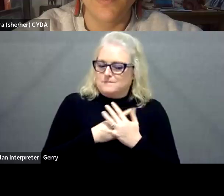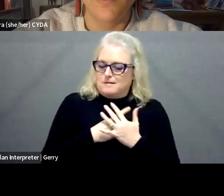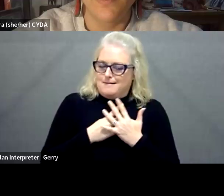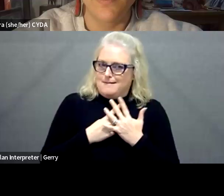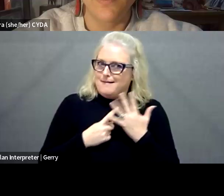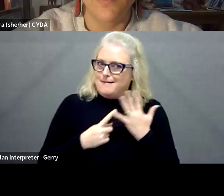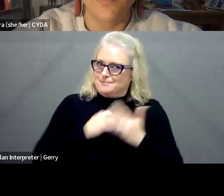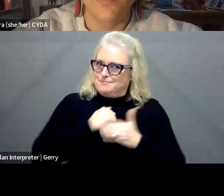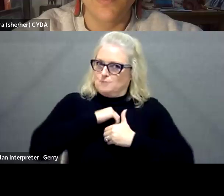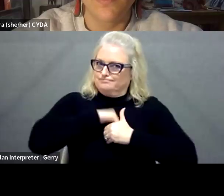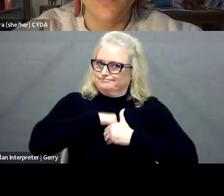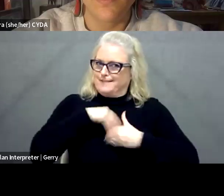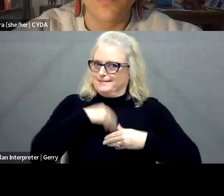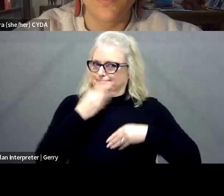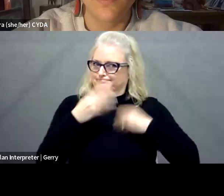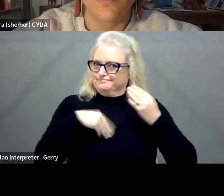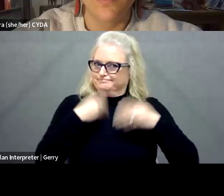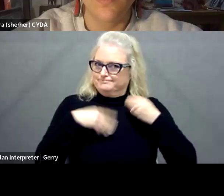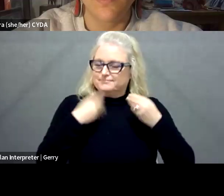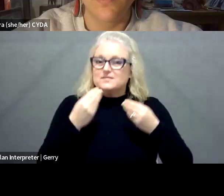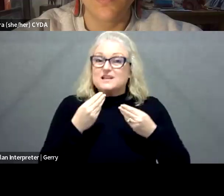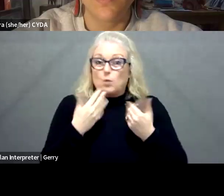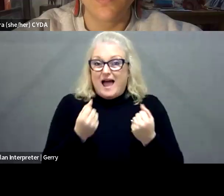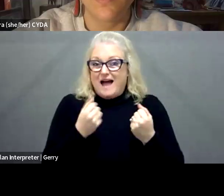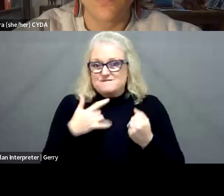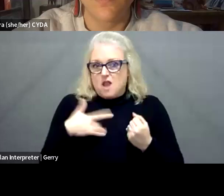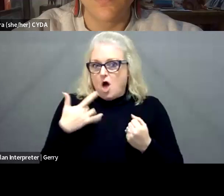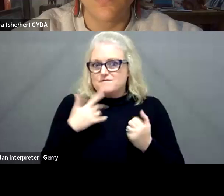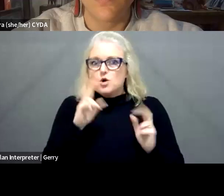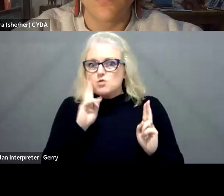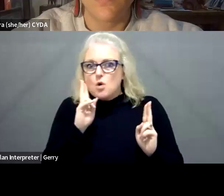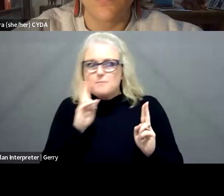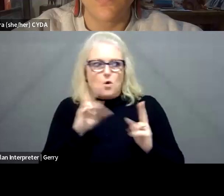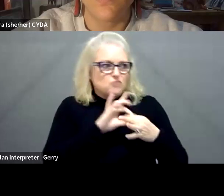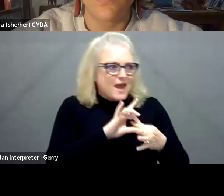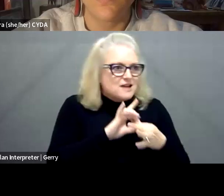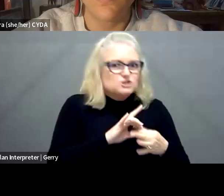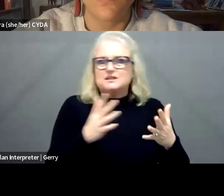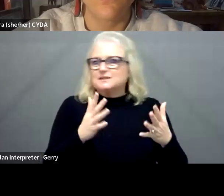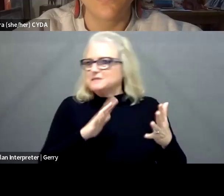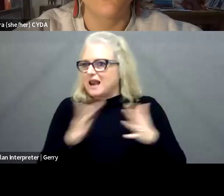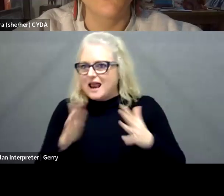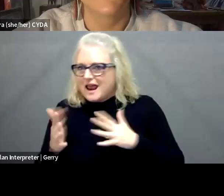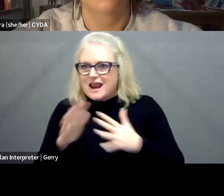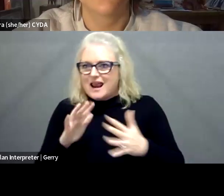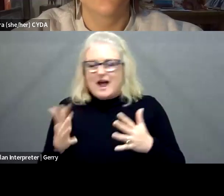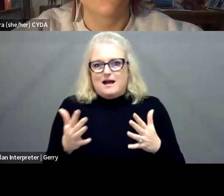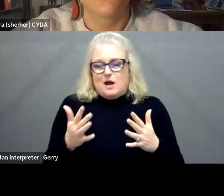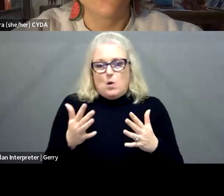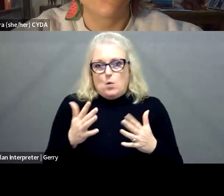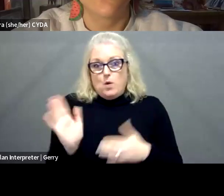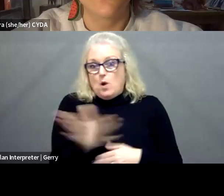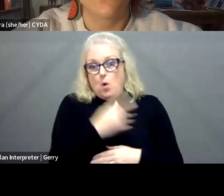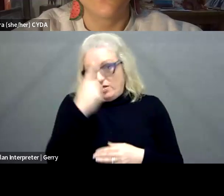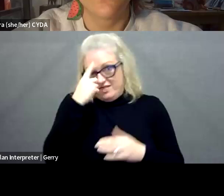live lives just like anybody else and have relationships and think about all the things that we all think about. So I think